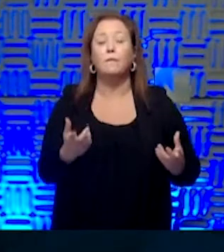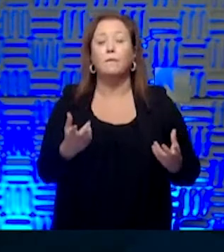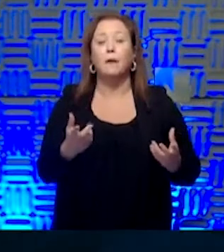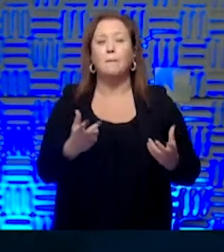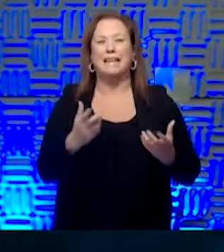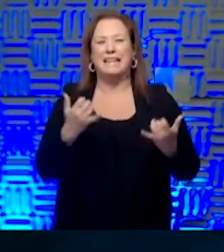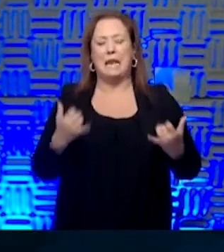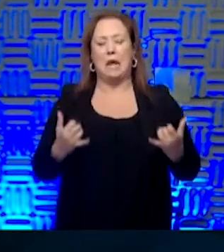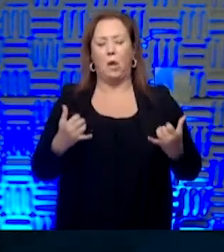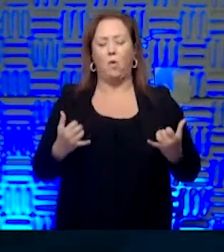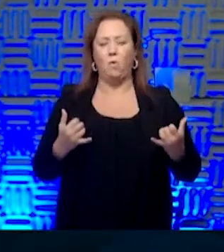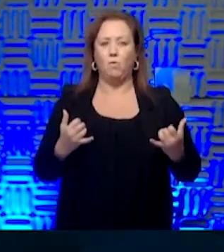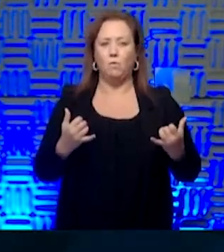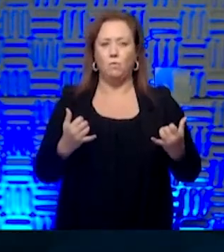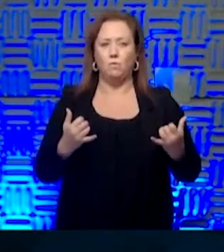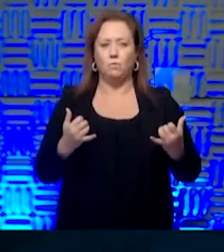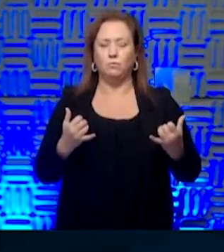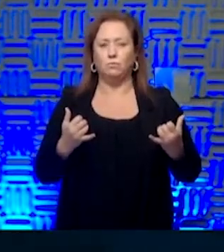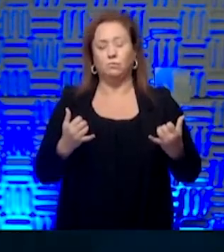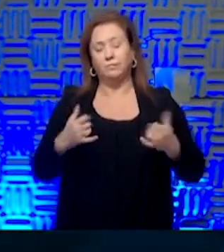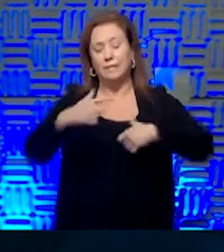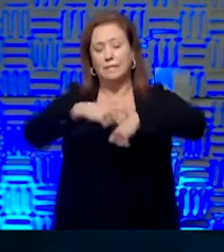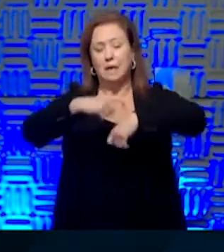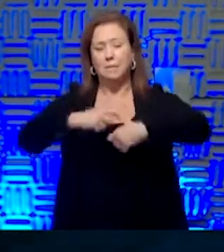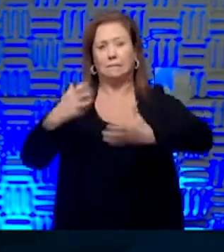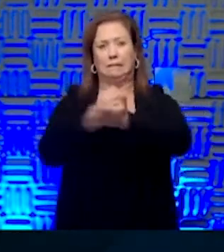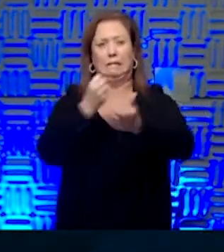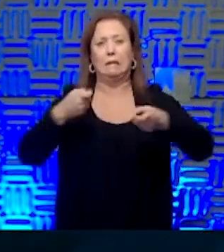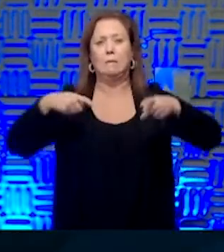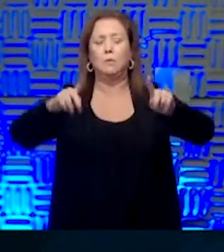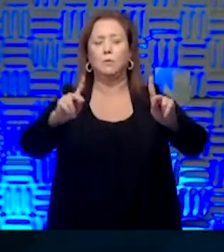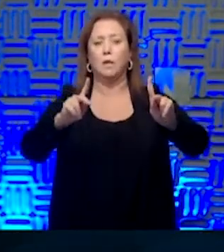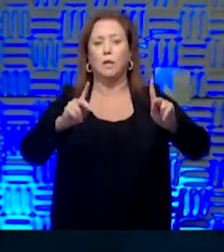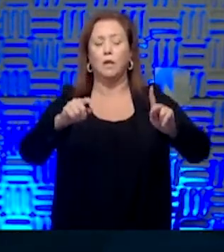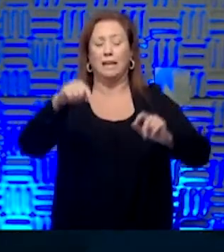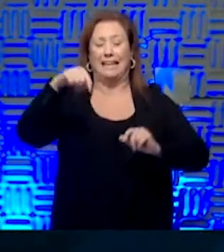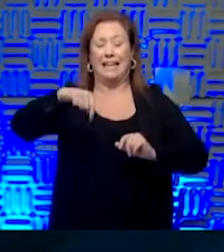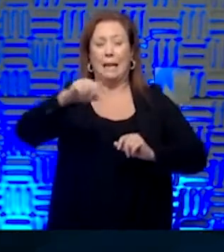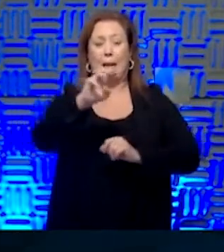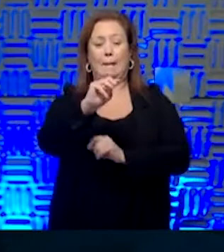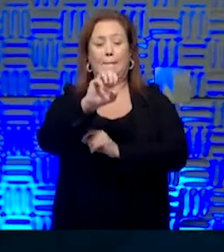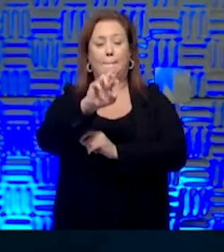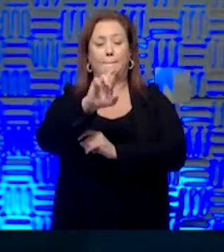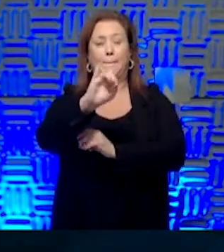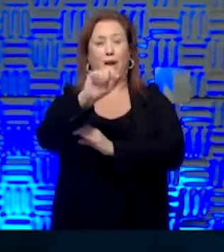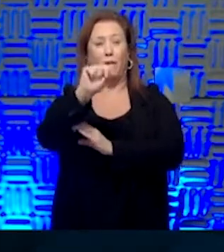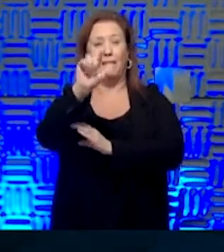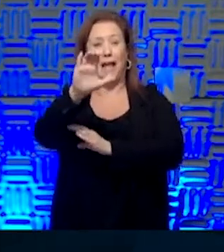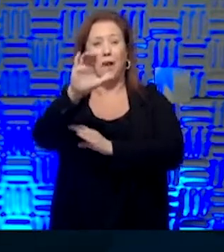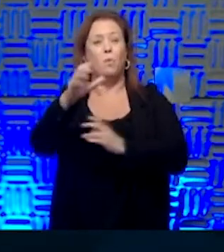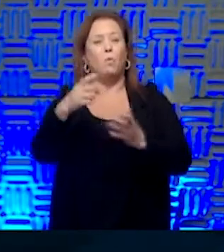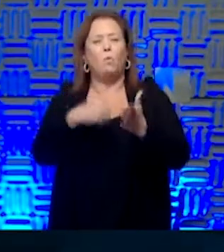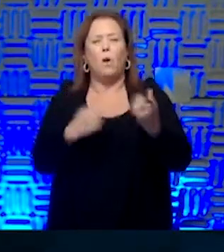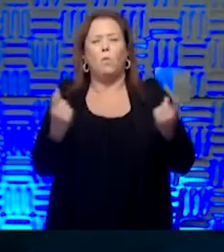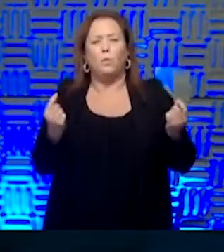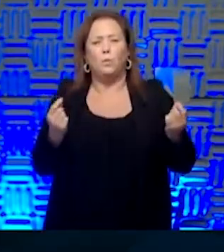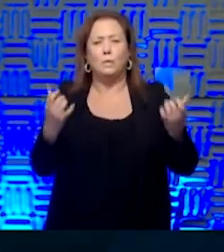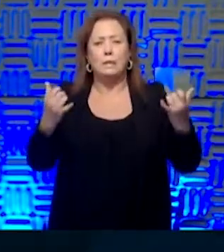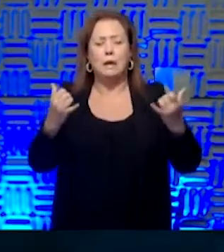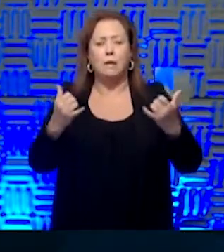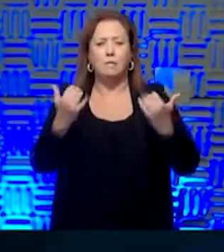take a moment now or during this time to talk about things we're doing in our facility to mitigate the risk